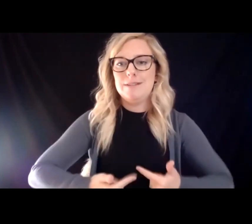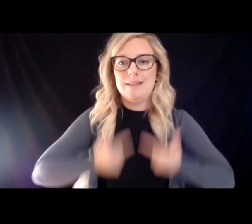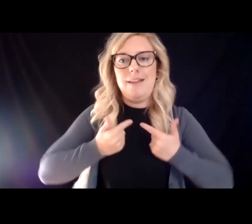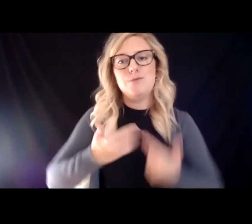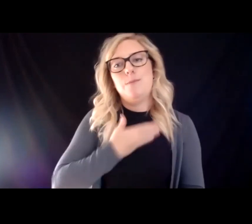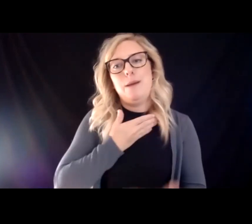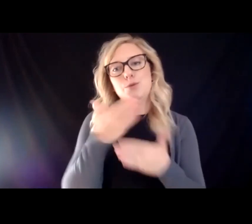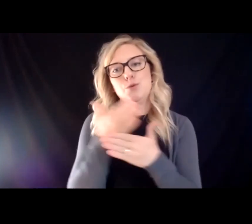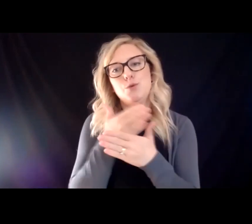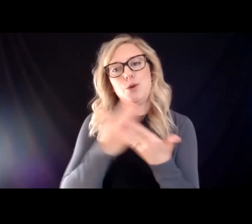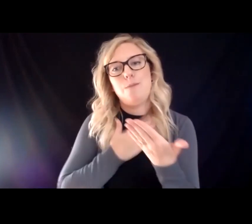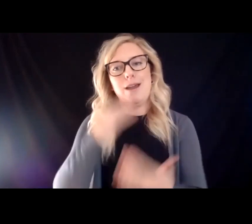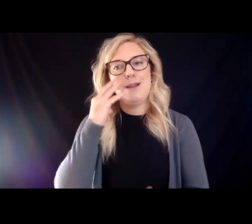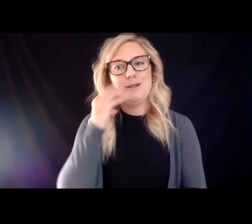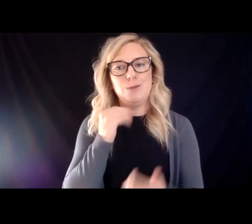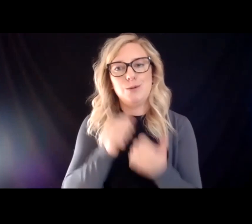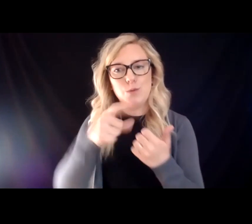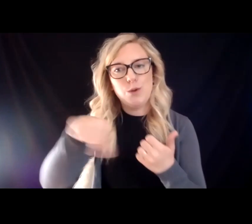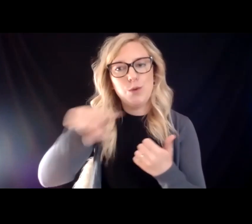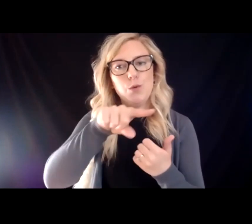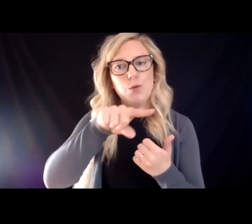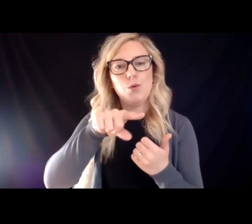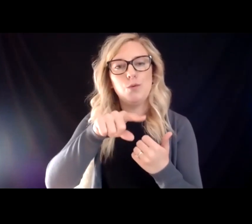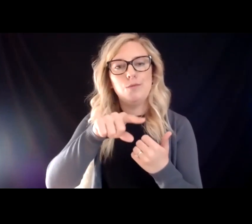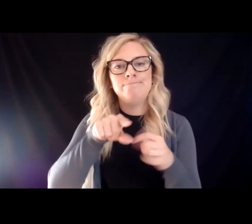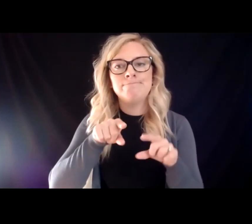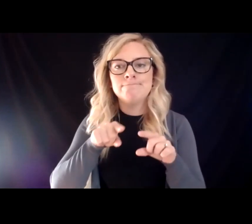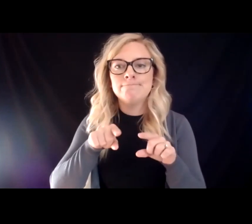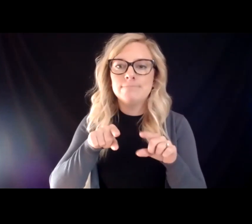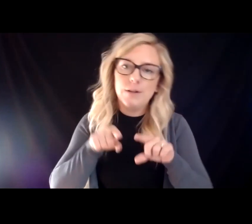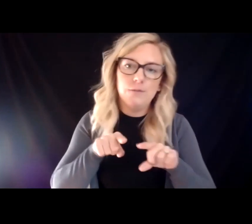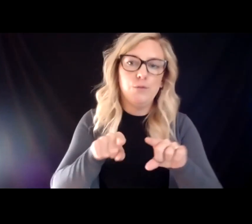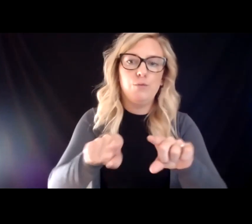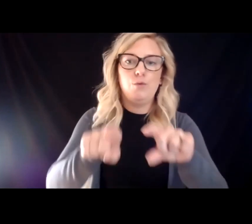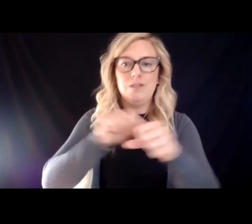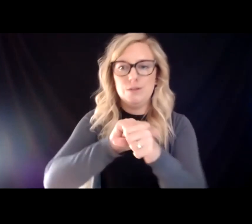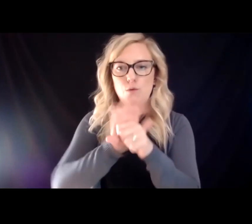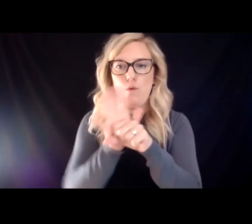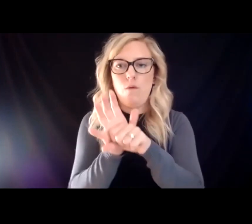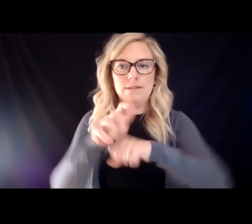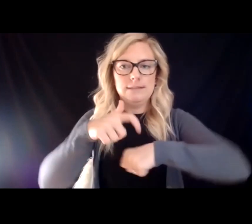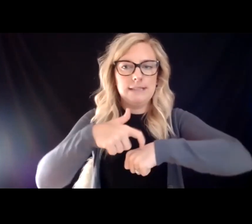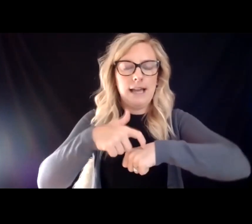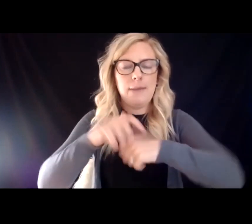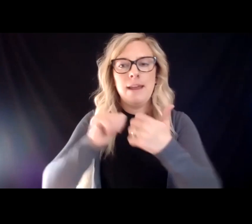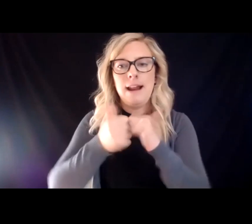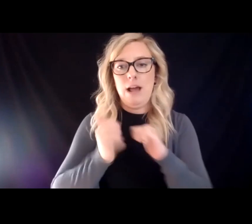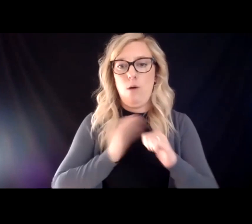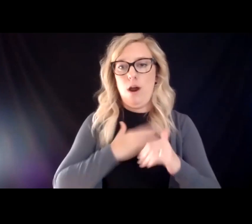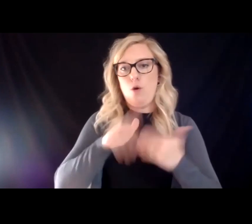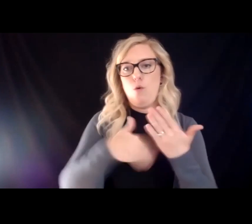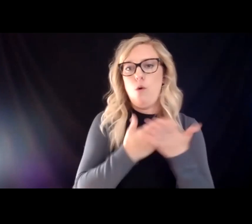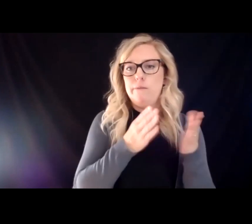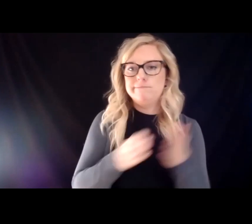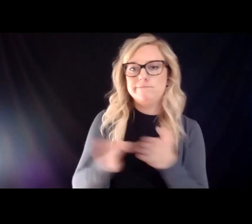with you throughout this COVID season and how this whole initiative began or